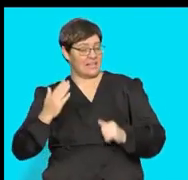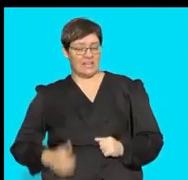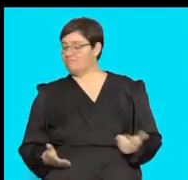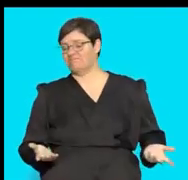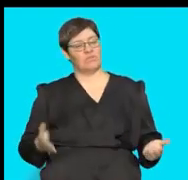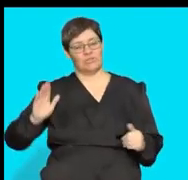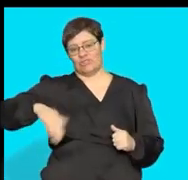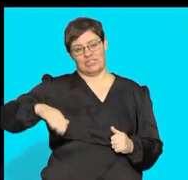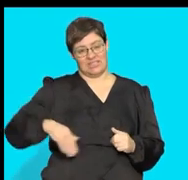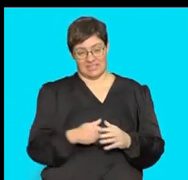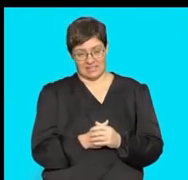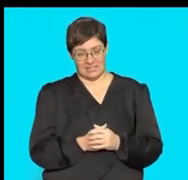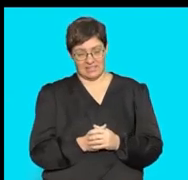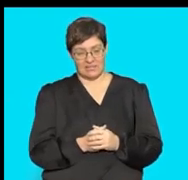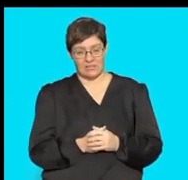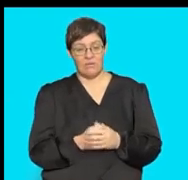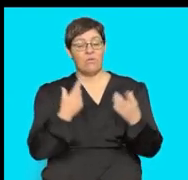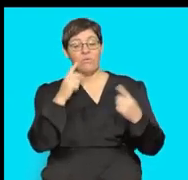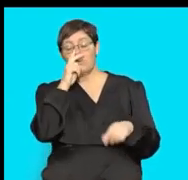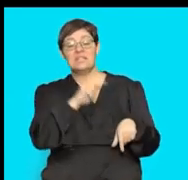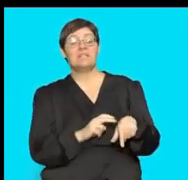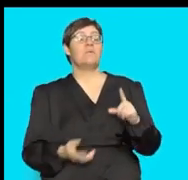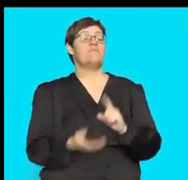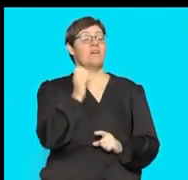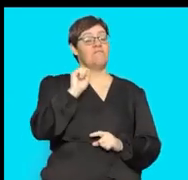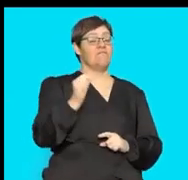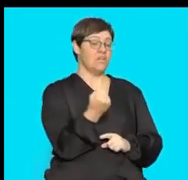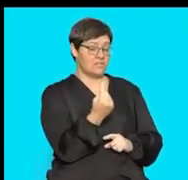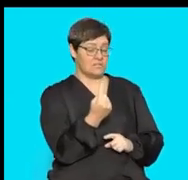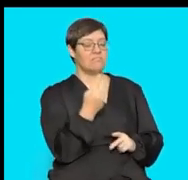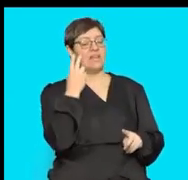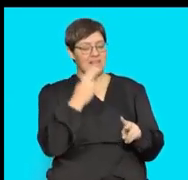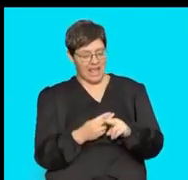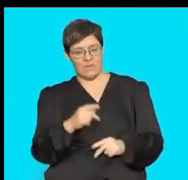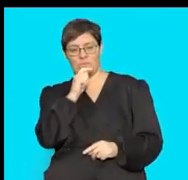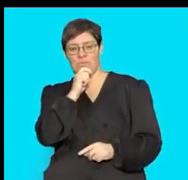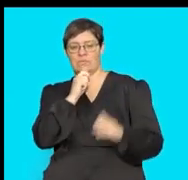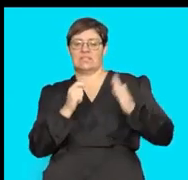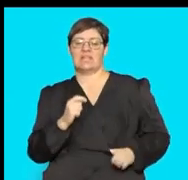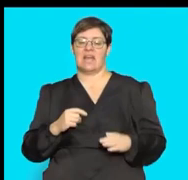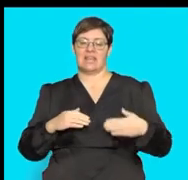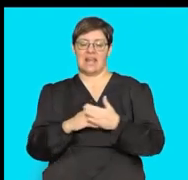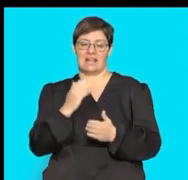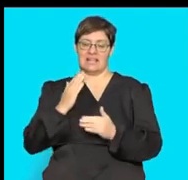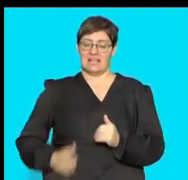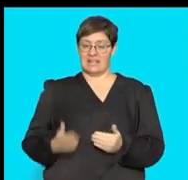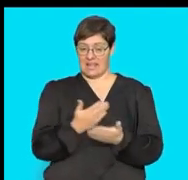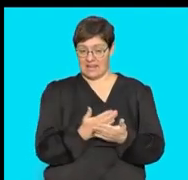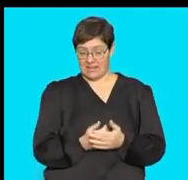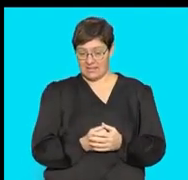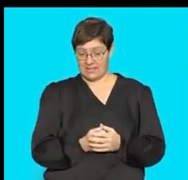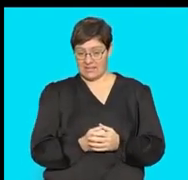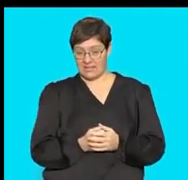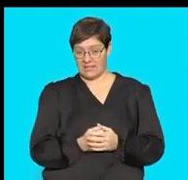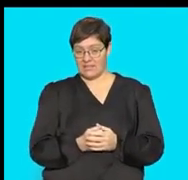No, not yet. What do we need to find first in order to use side, angle, side?